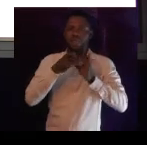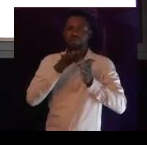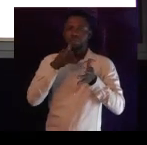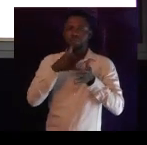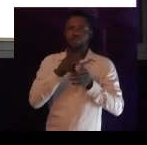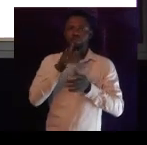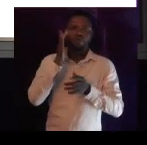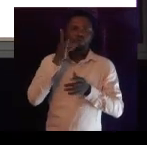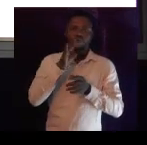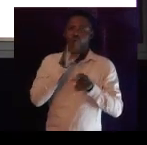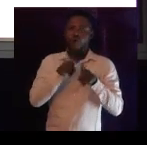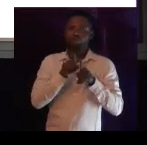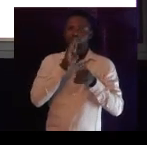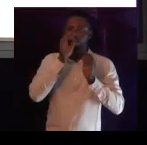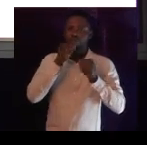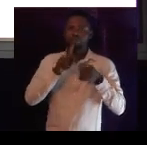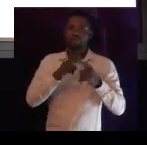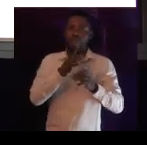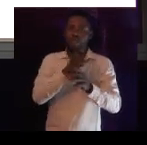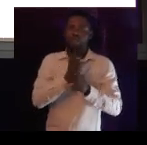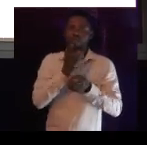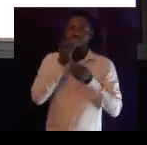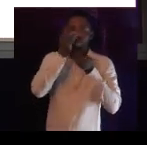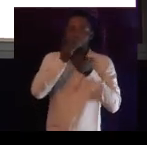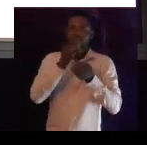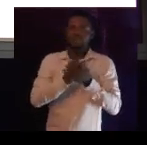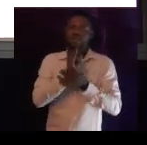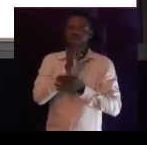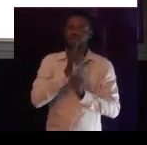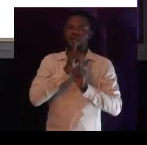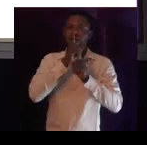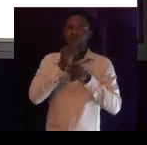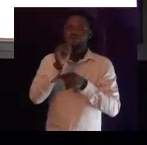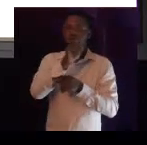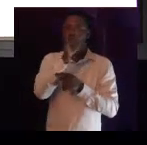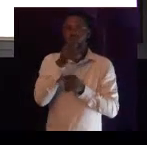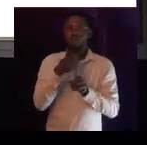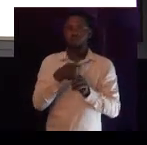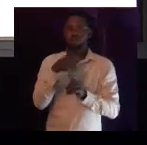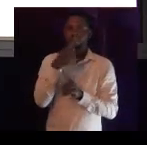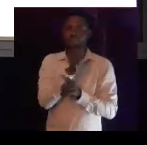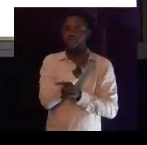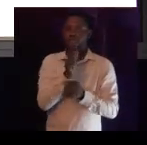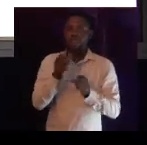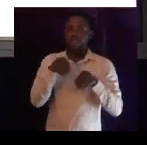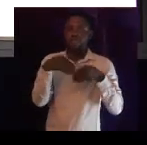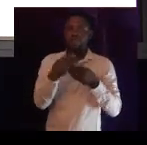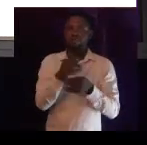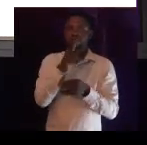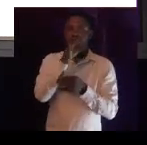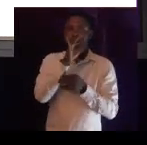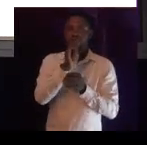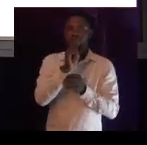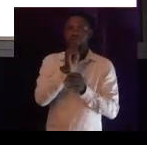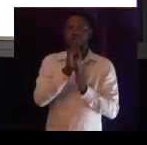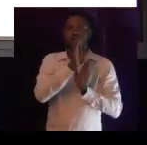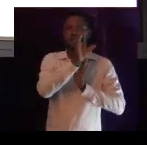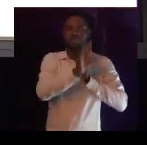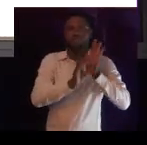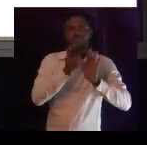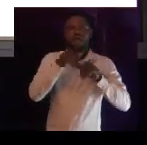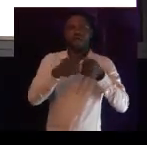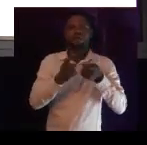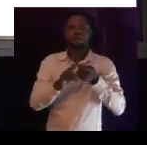and interpret it. You should also be able to extract information, that is, answer questions from a given pie